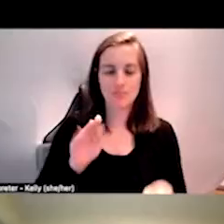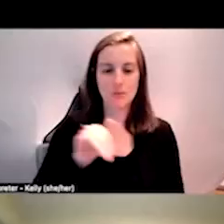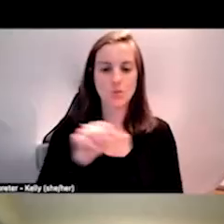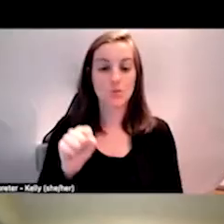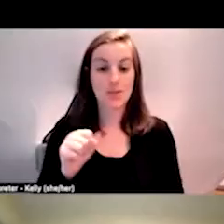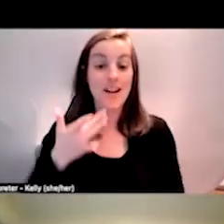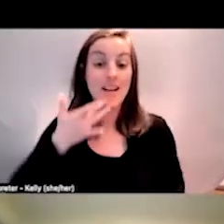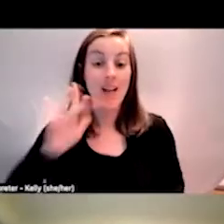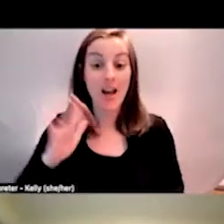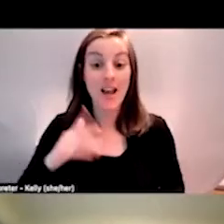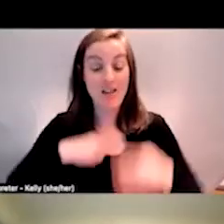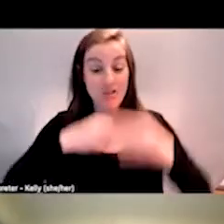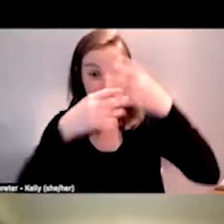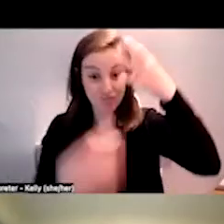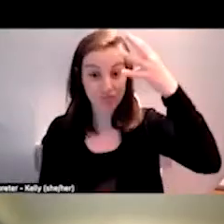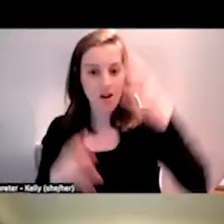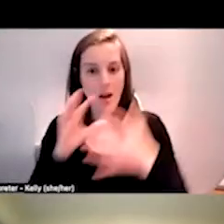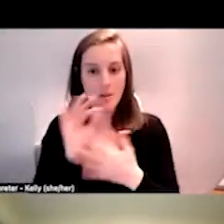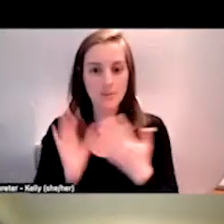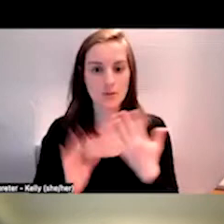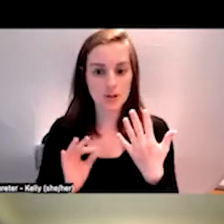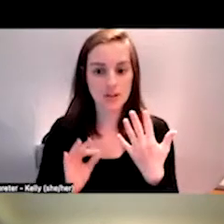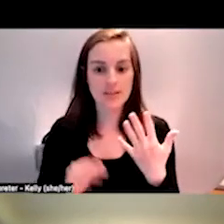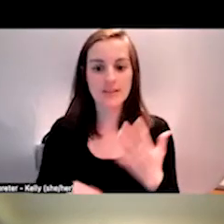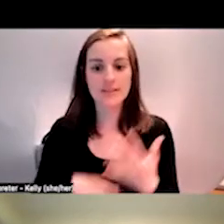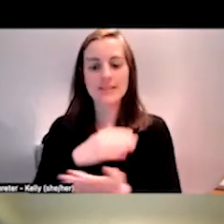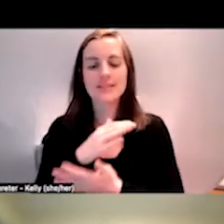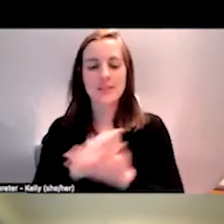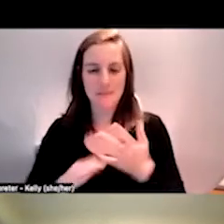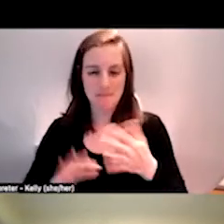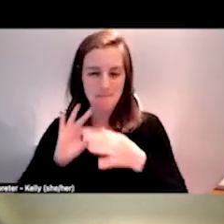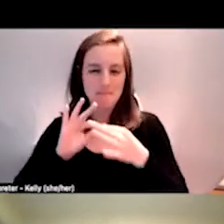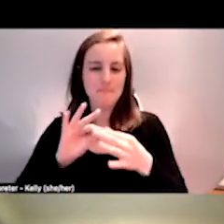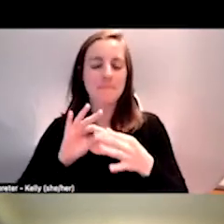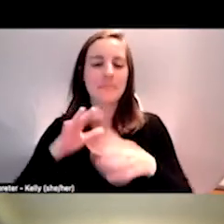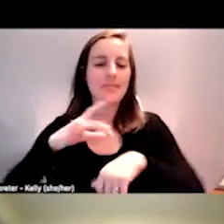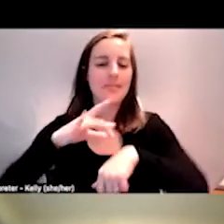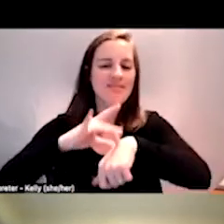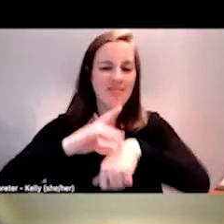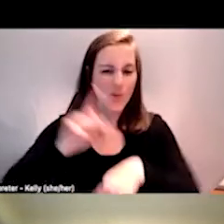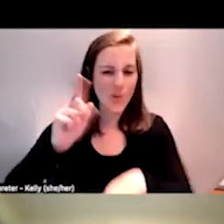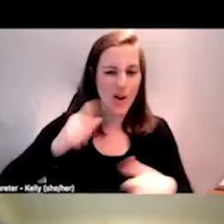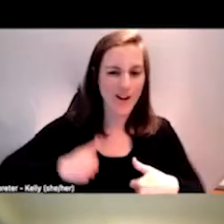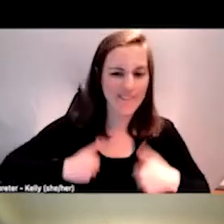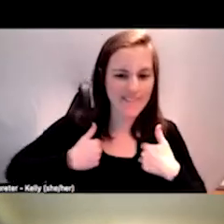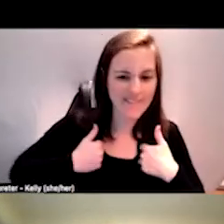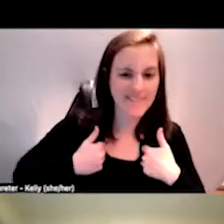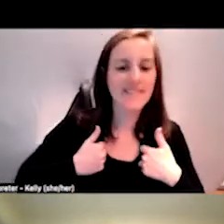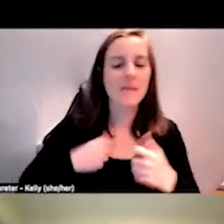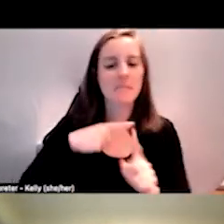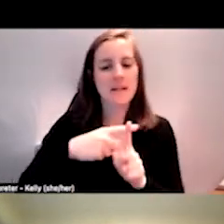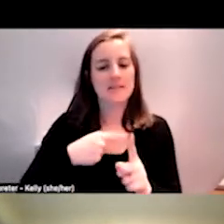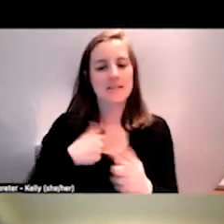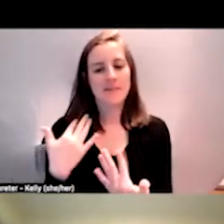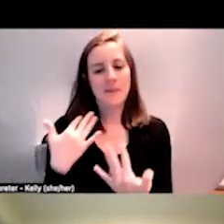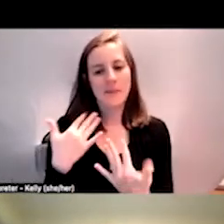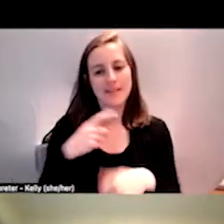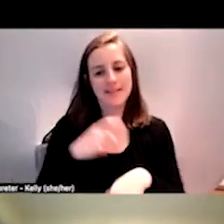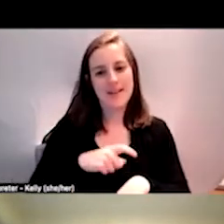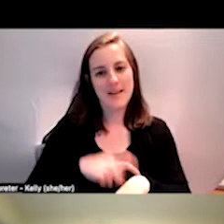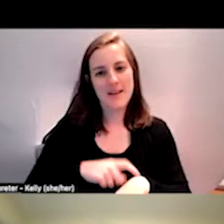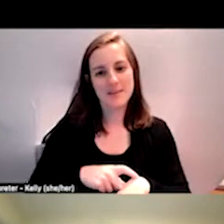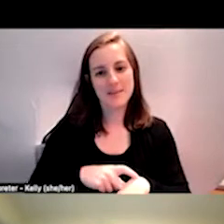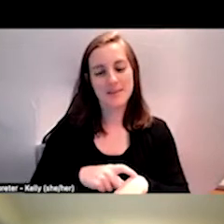Some of them are geographically constraining, and also come with wait times.